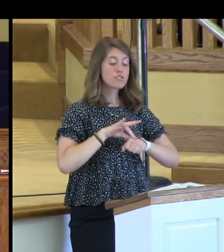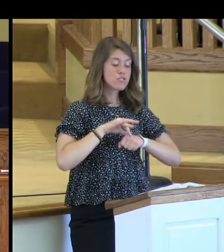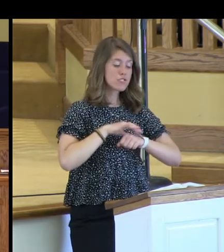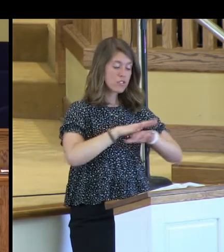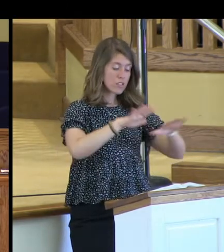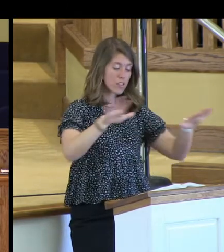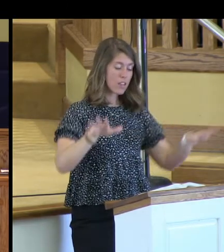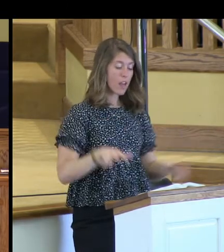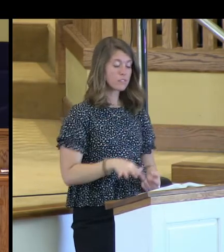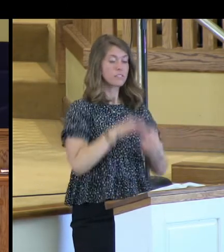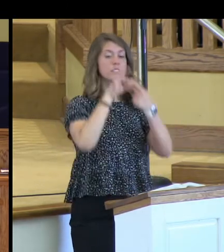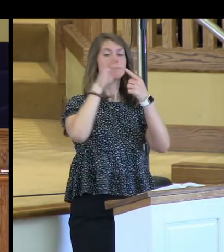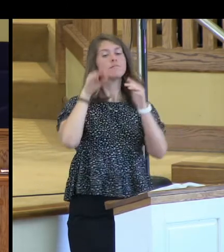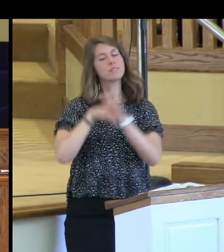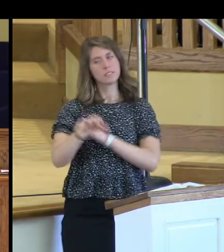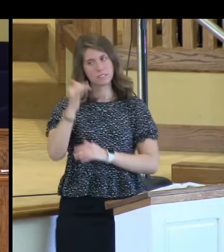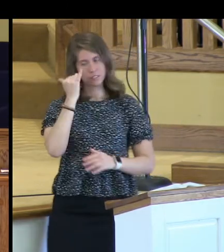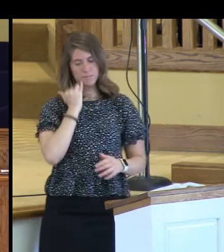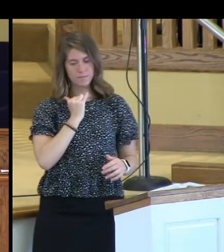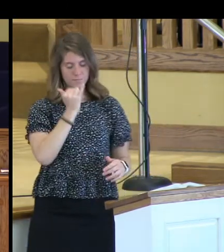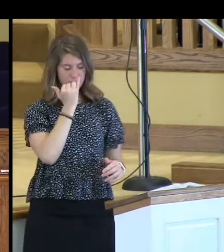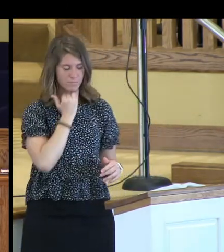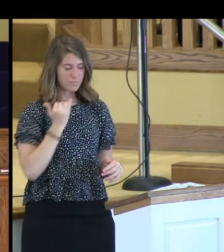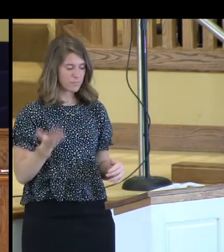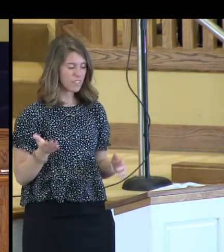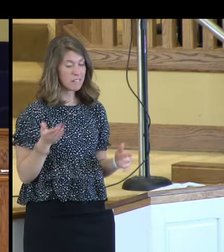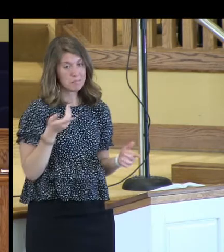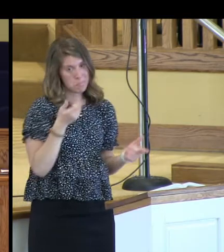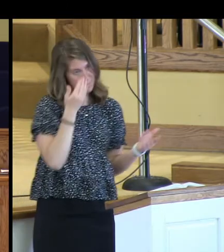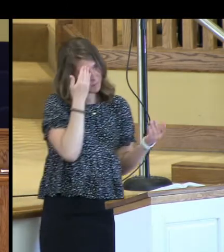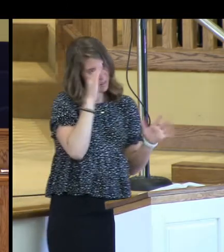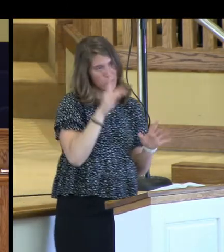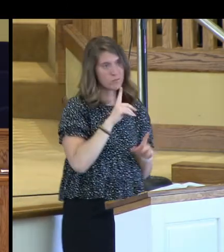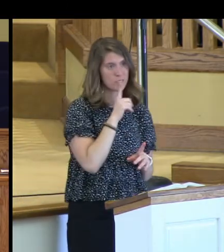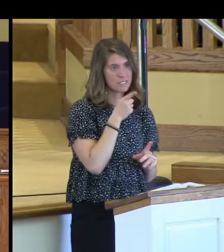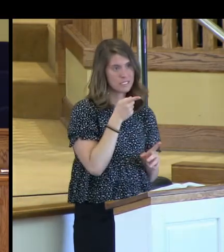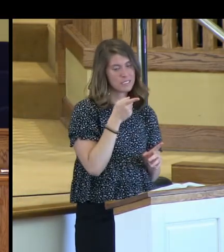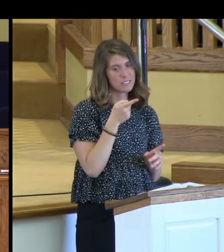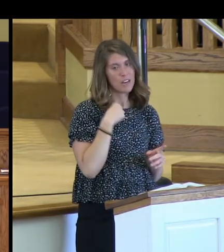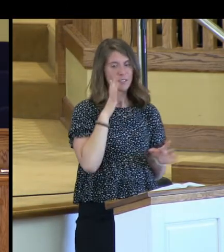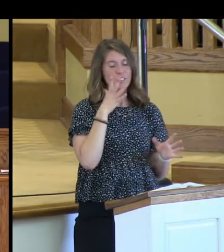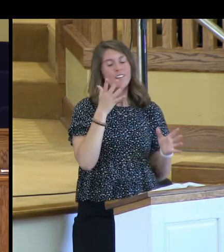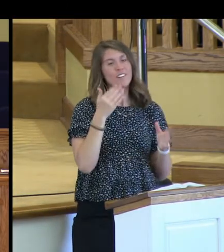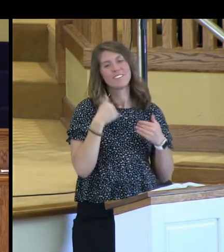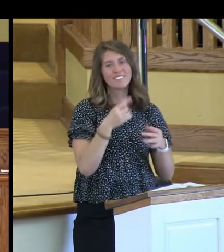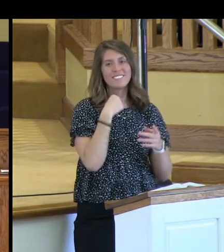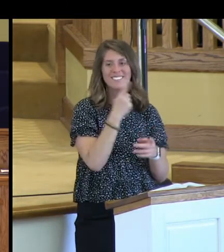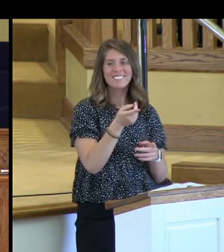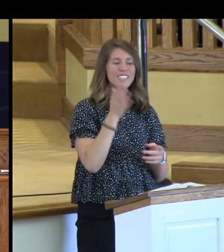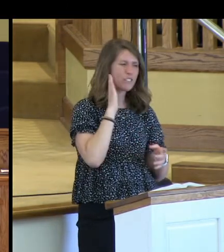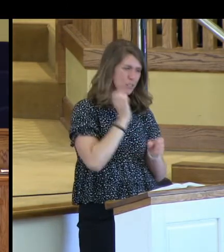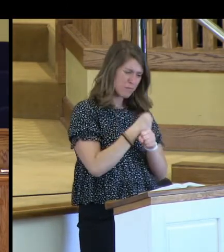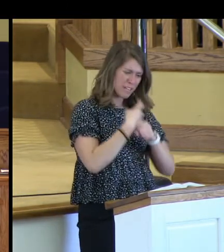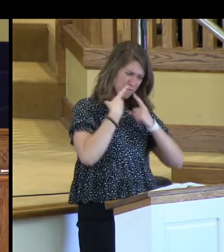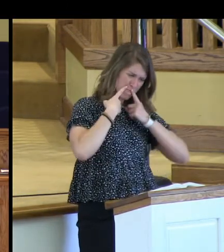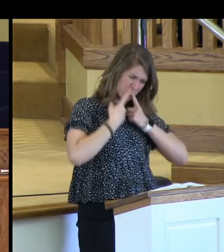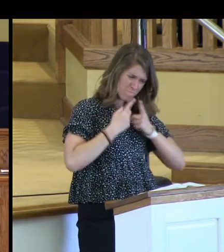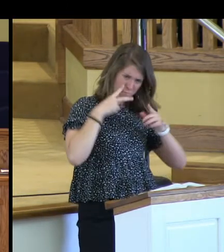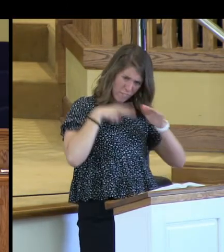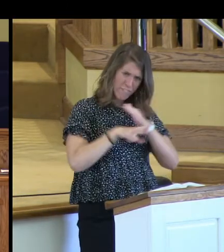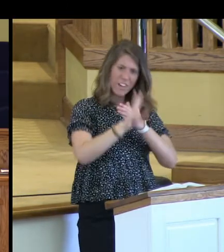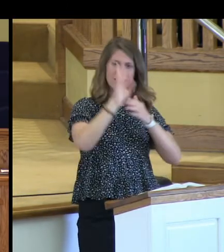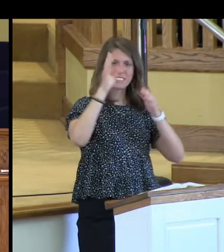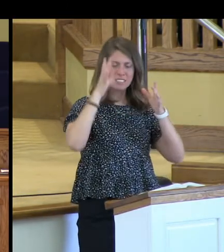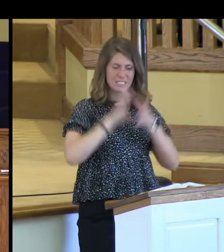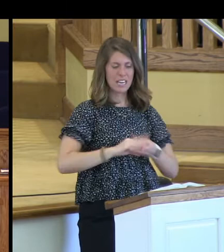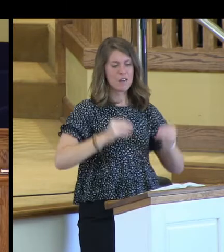earth but in Israel. Little did he know he was making, I'll get to this, now I'll go and tell you. He was making a prophetic statement that God of